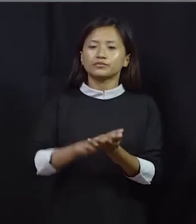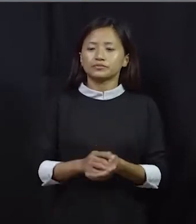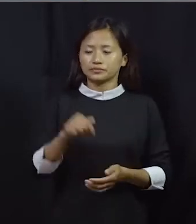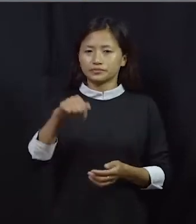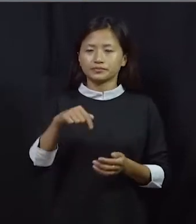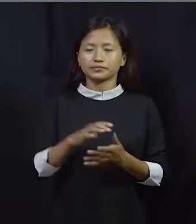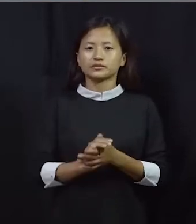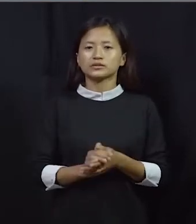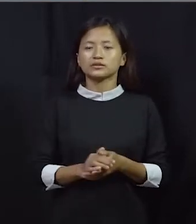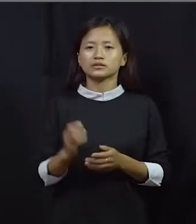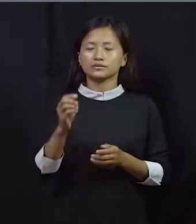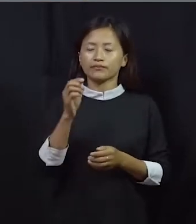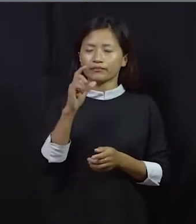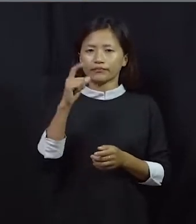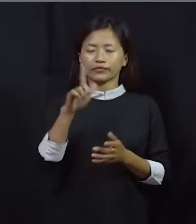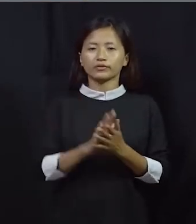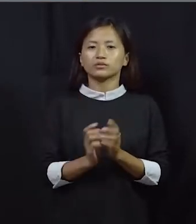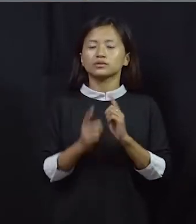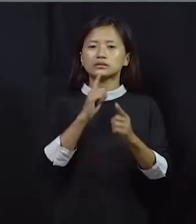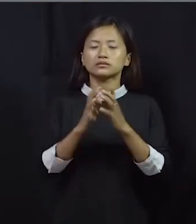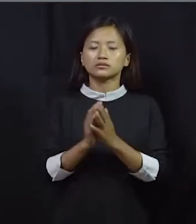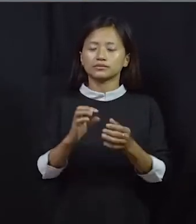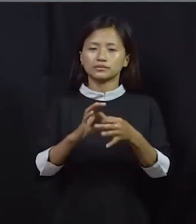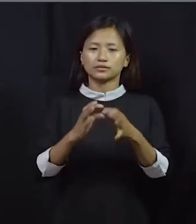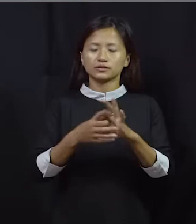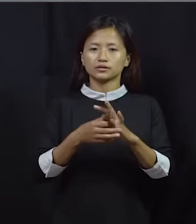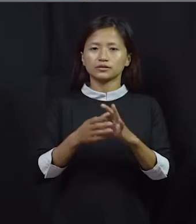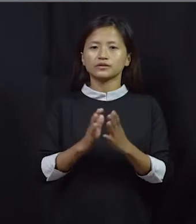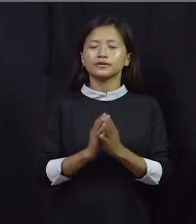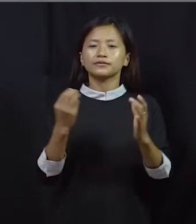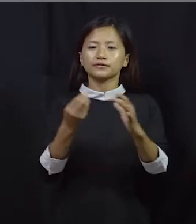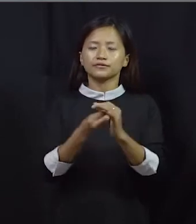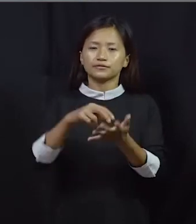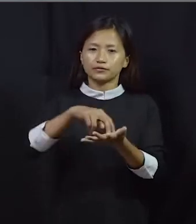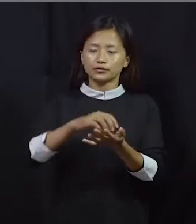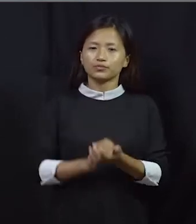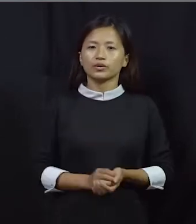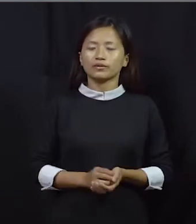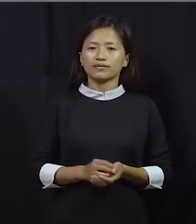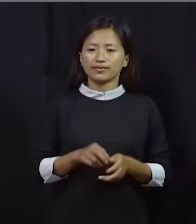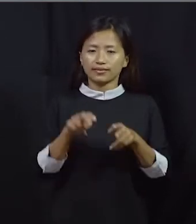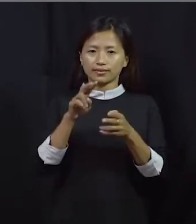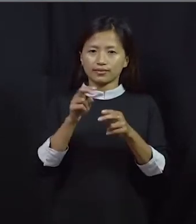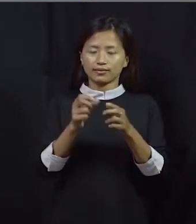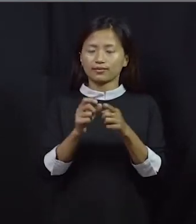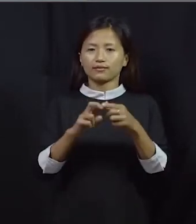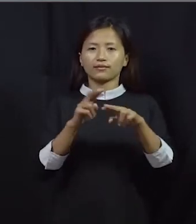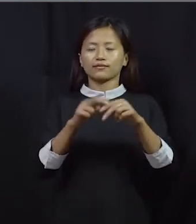session, the partnership firm was defined in Section 4